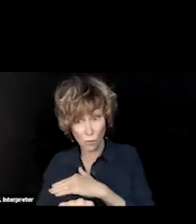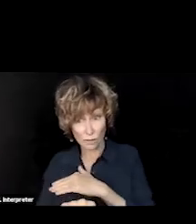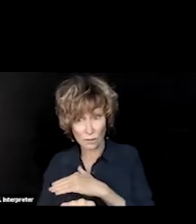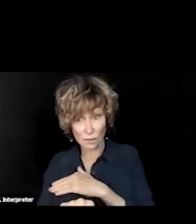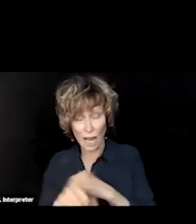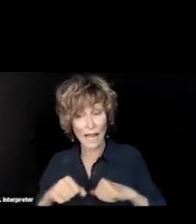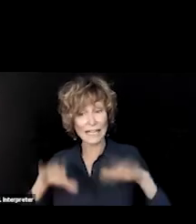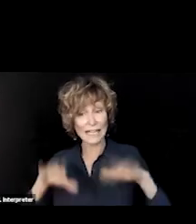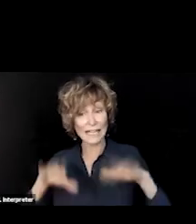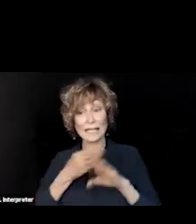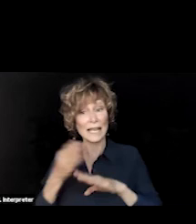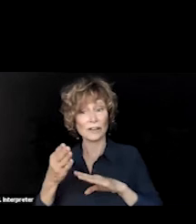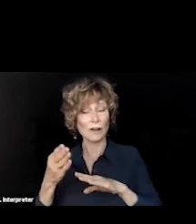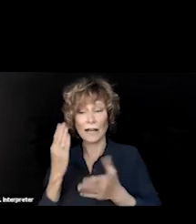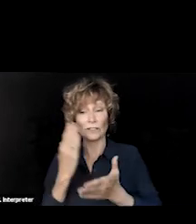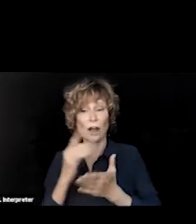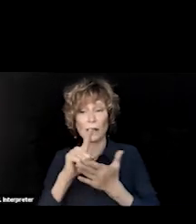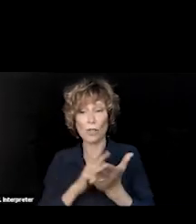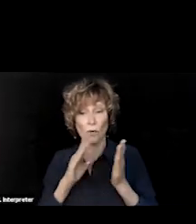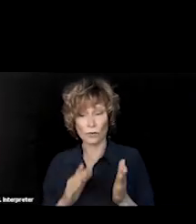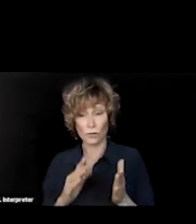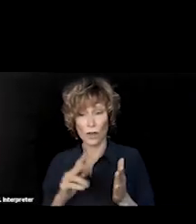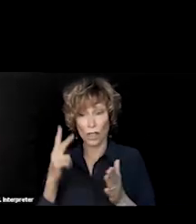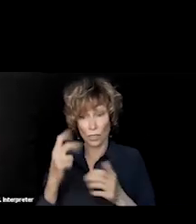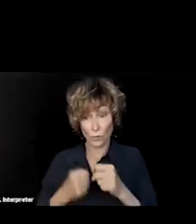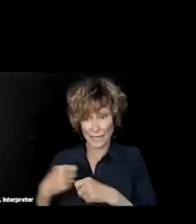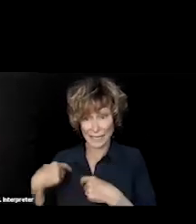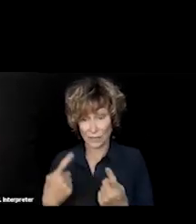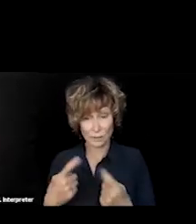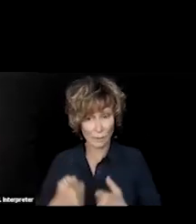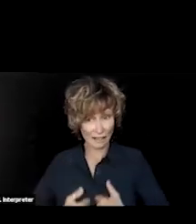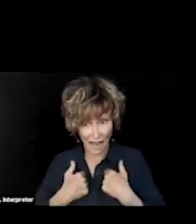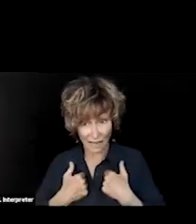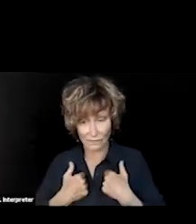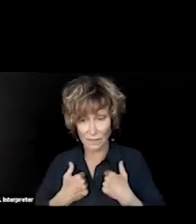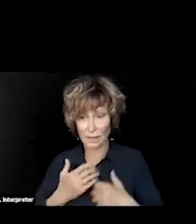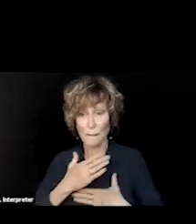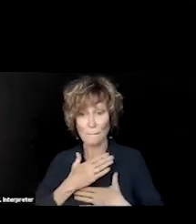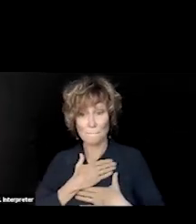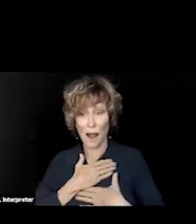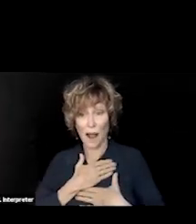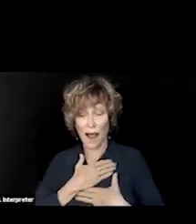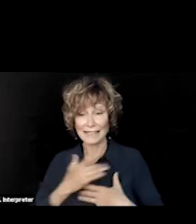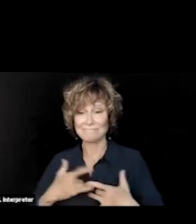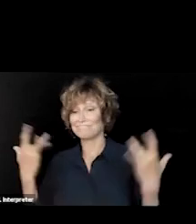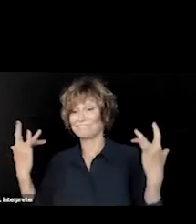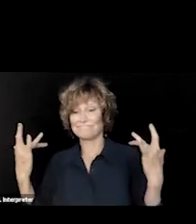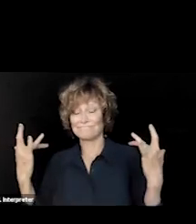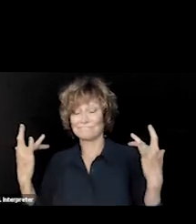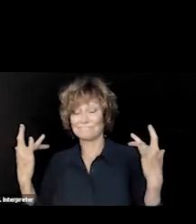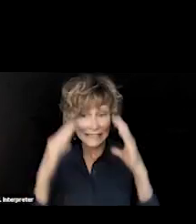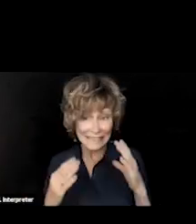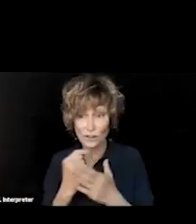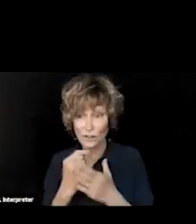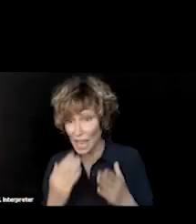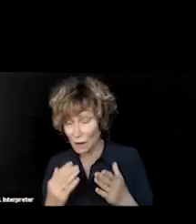my career as an attorney. For the last 3 years, he has been my life and my delight. Teachers and therapists have come